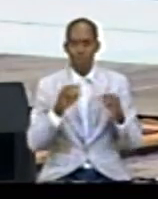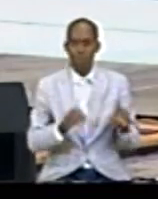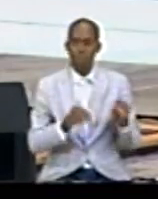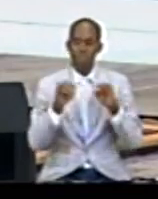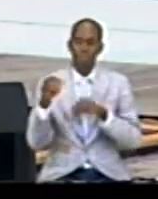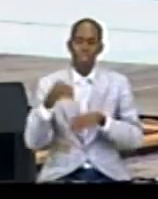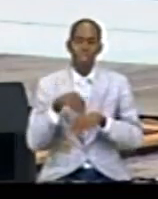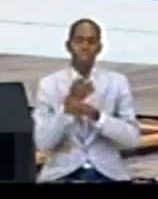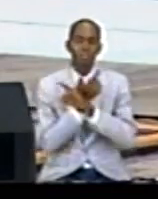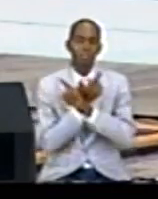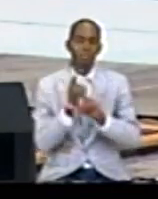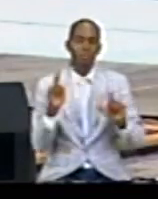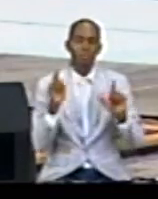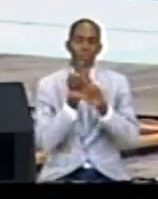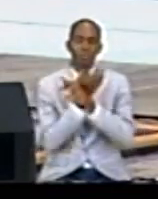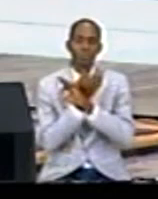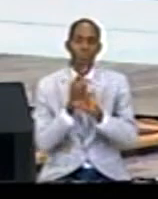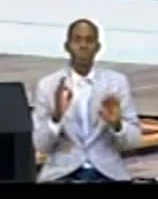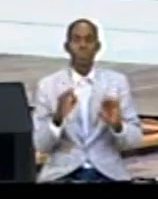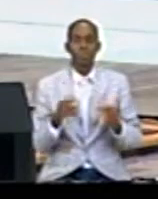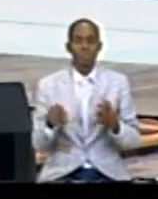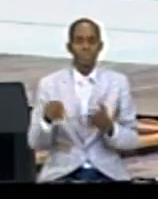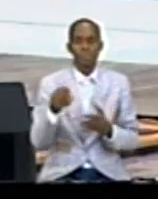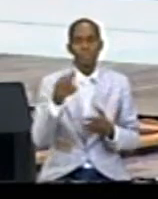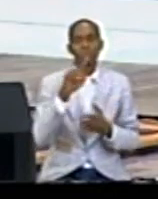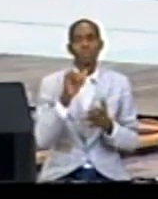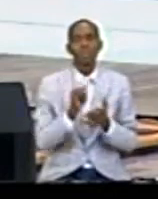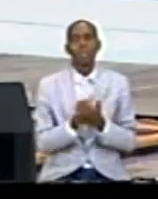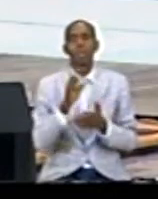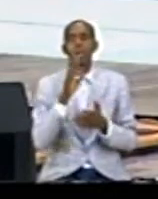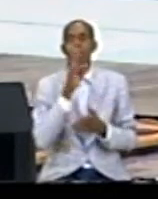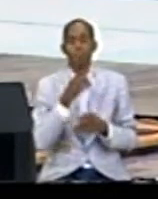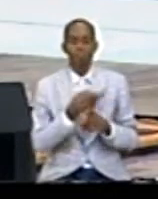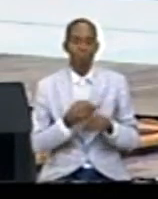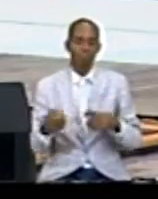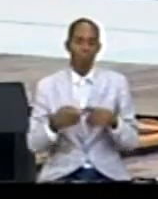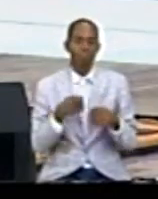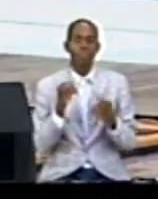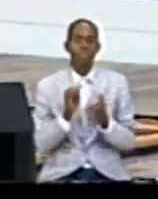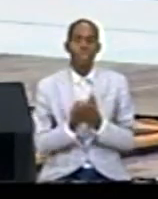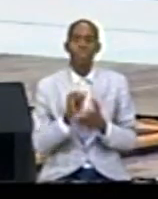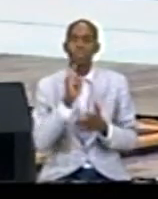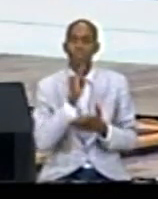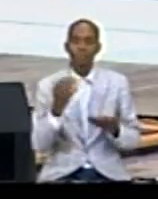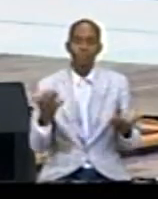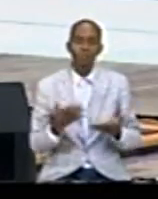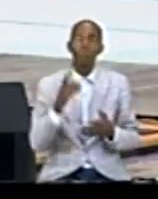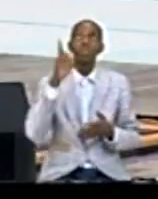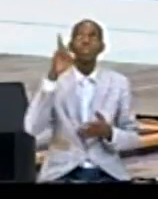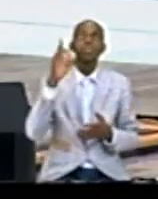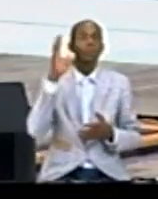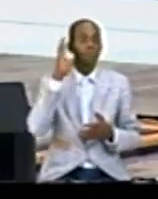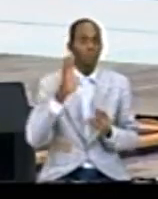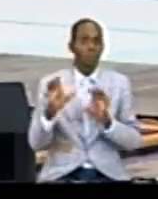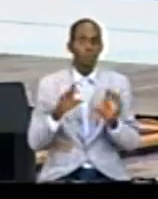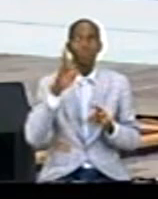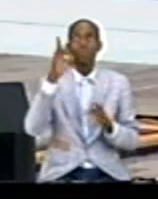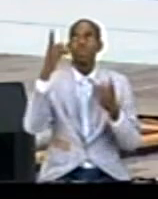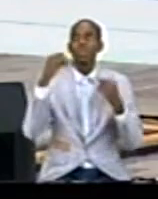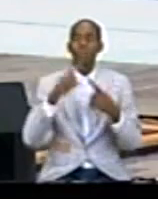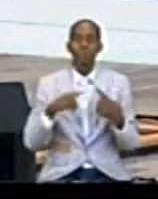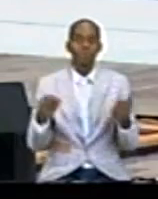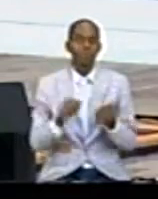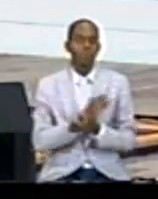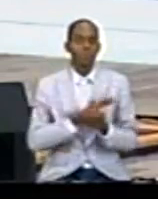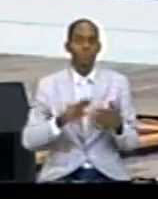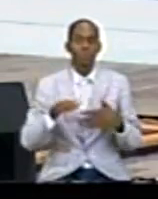liberty them that are bruised. That's what he came to do. He came to destroy all the works of